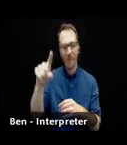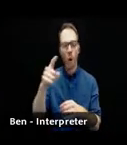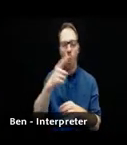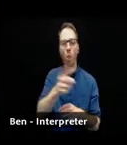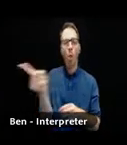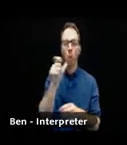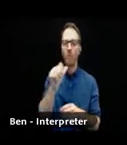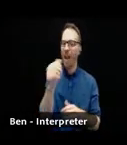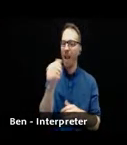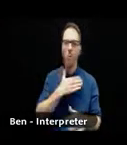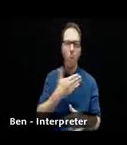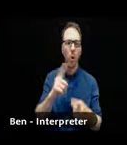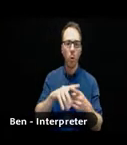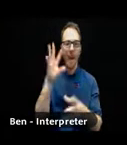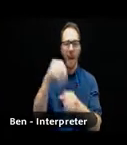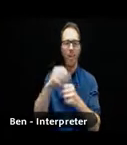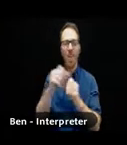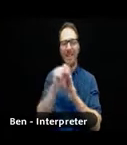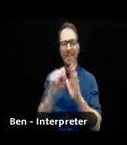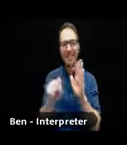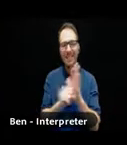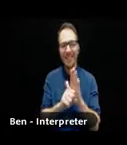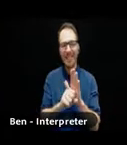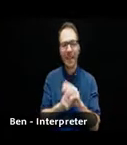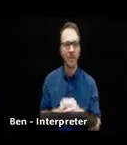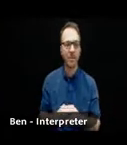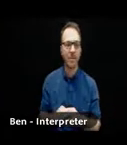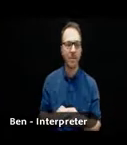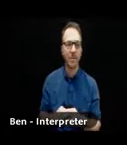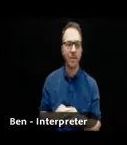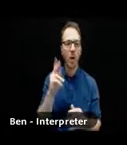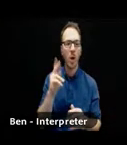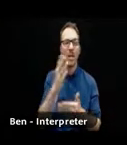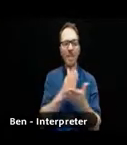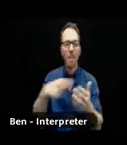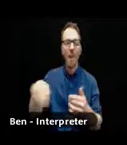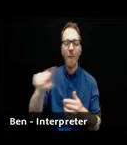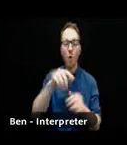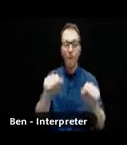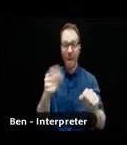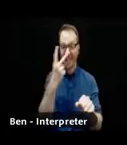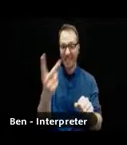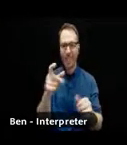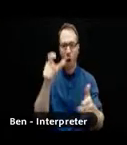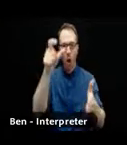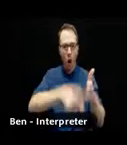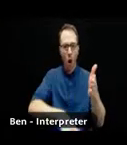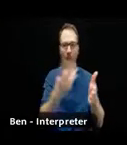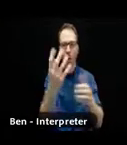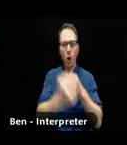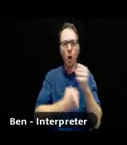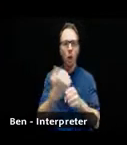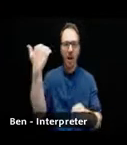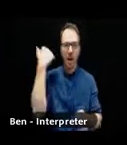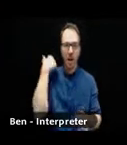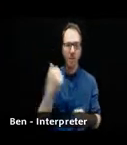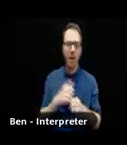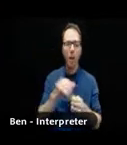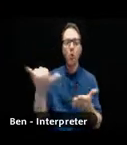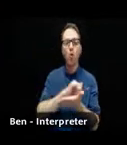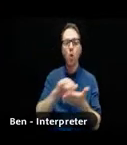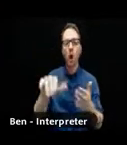unwilling to engage with state actors. So some of you may have seen an article a few years ago in the New York